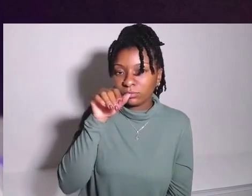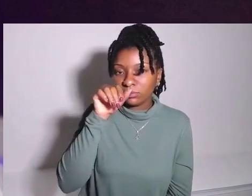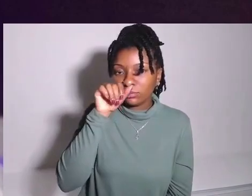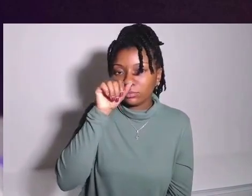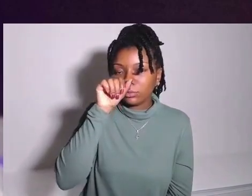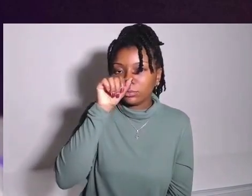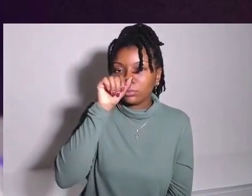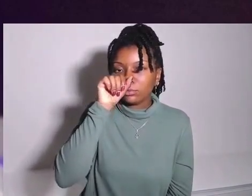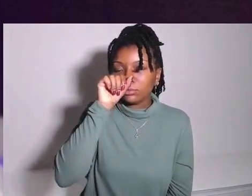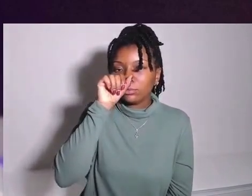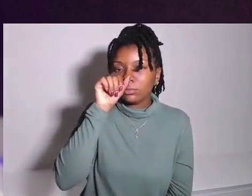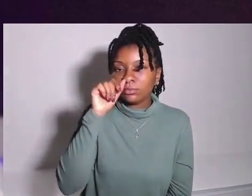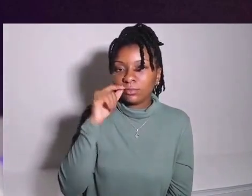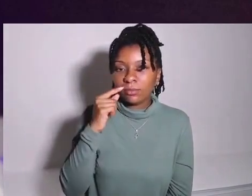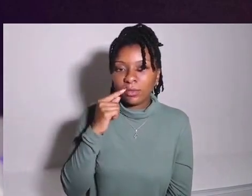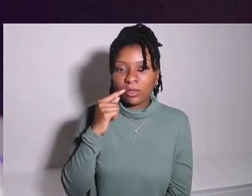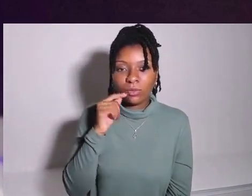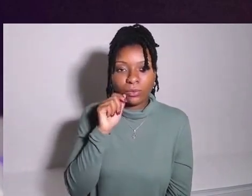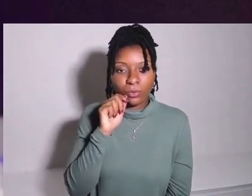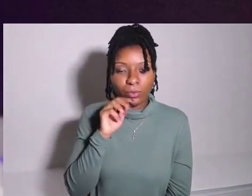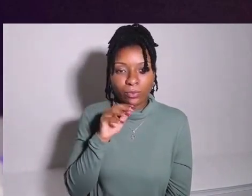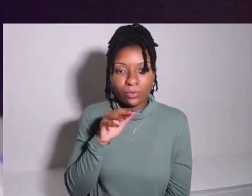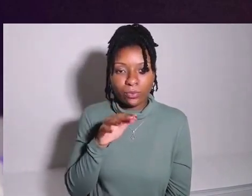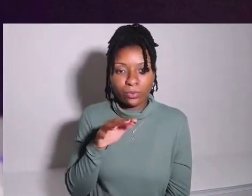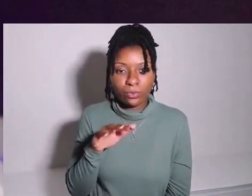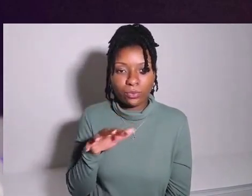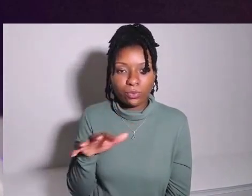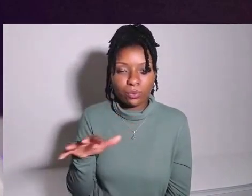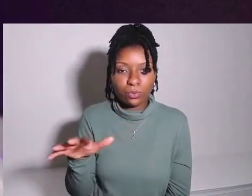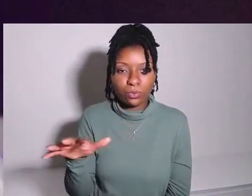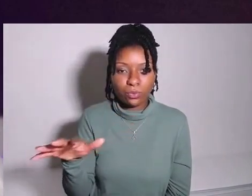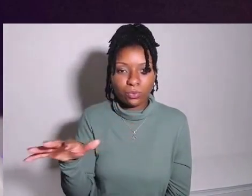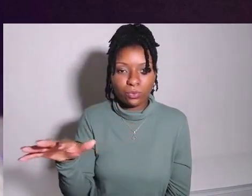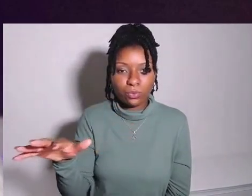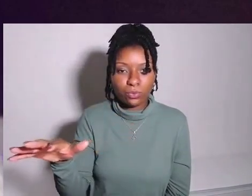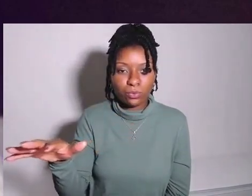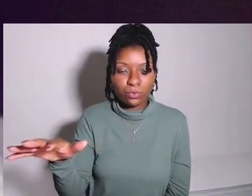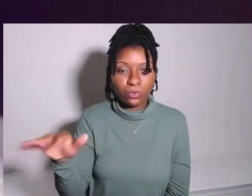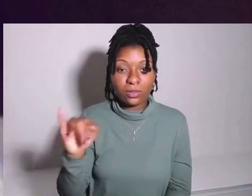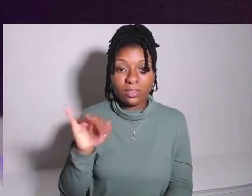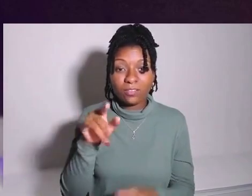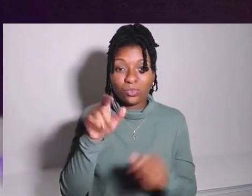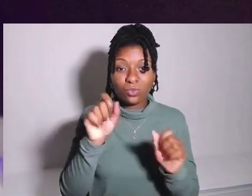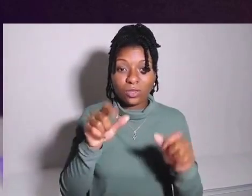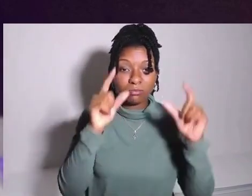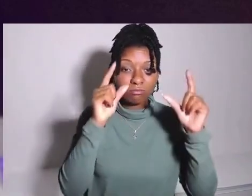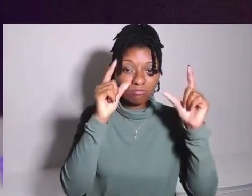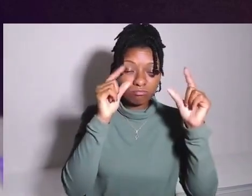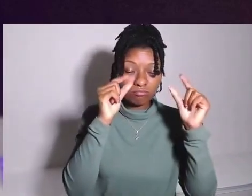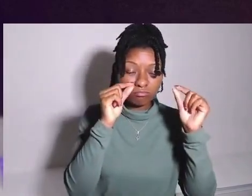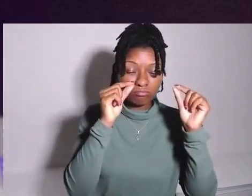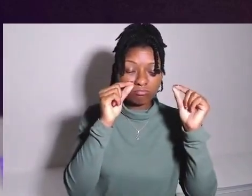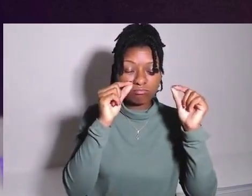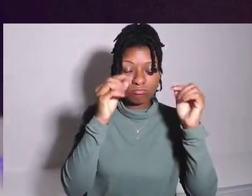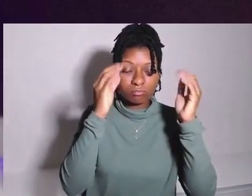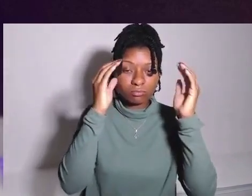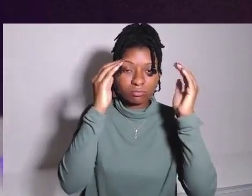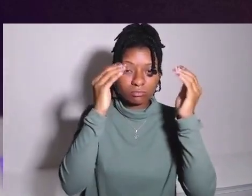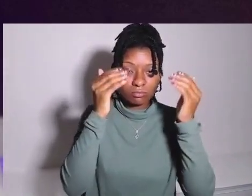Exhaling through your mouth. If you can soften, close your eyes, or rest your eyes